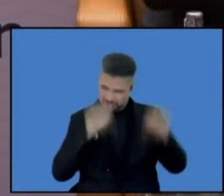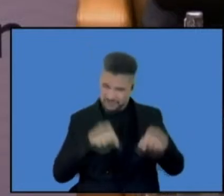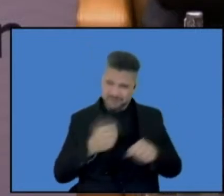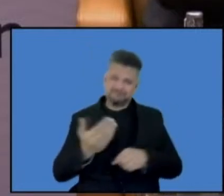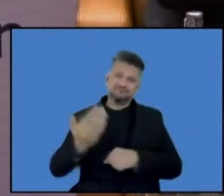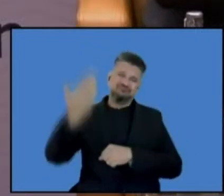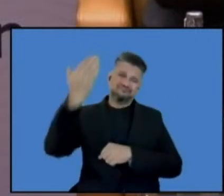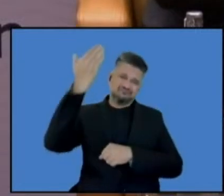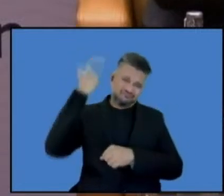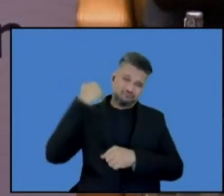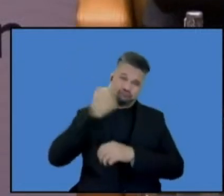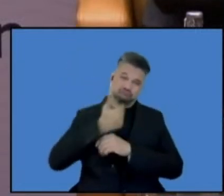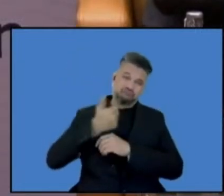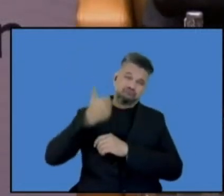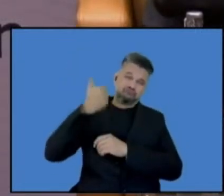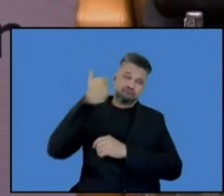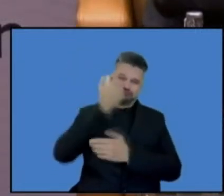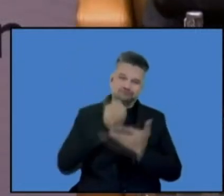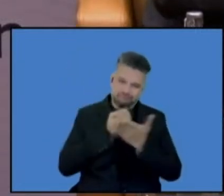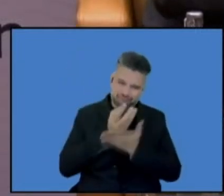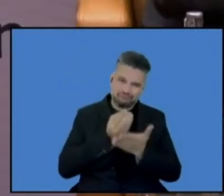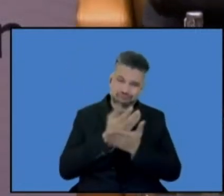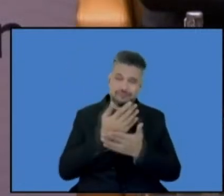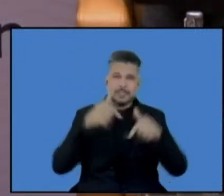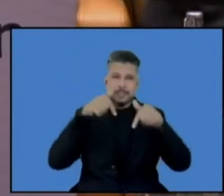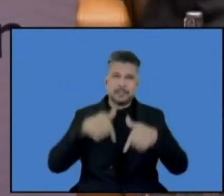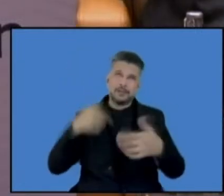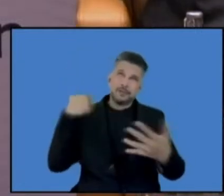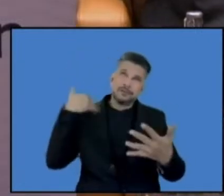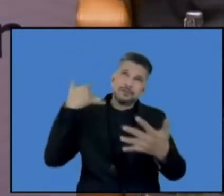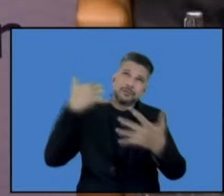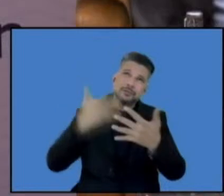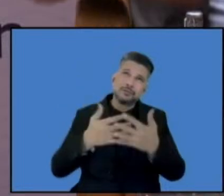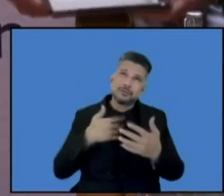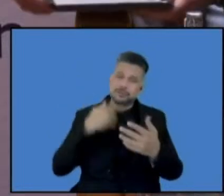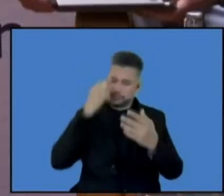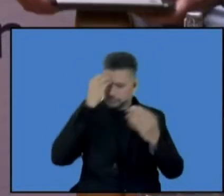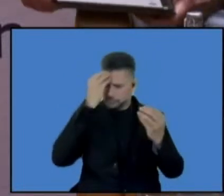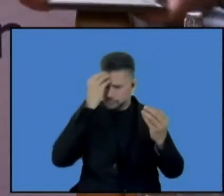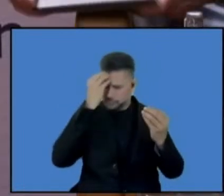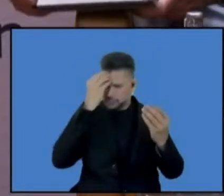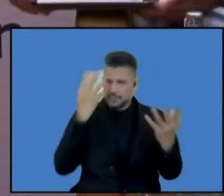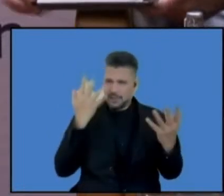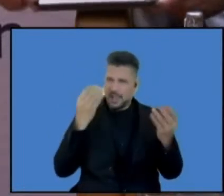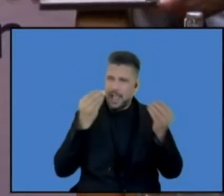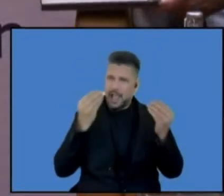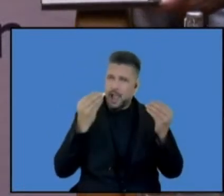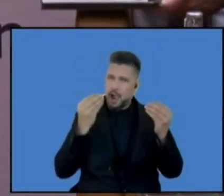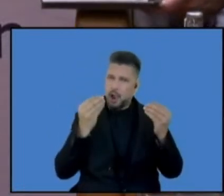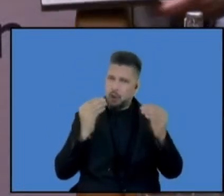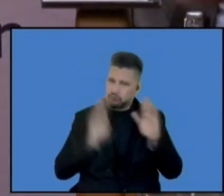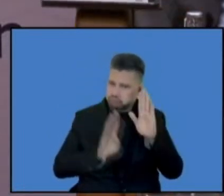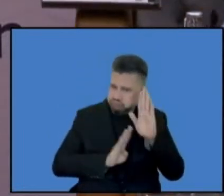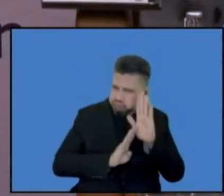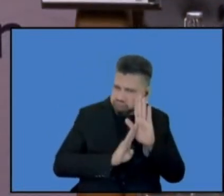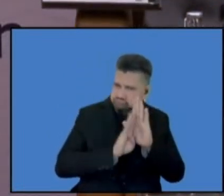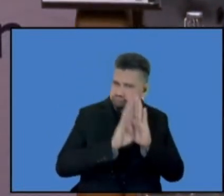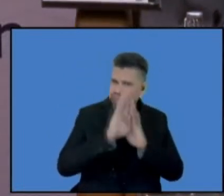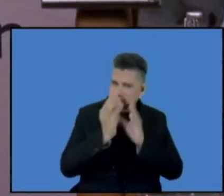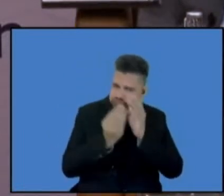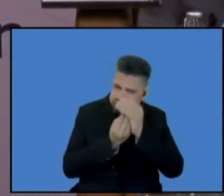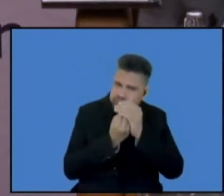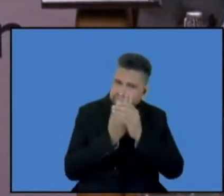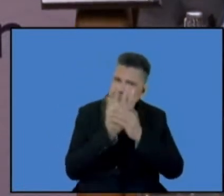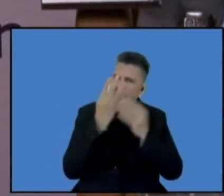addressing migration since that time. It is undeniable, and to do that, I will do that in a few points. Number one, you mentioned demographic